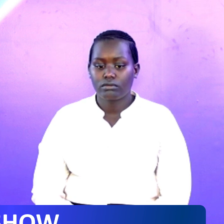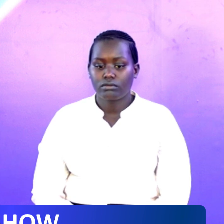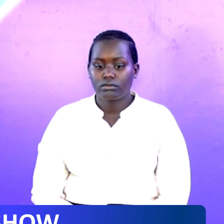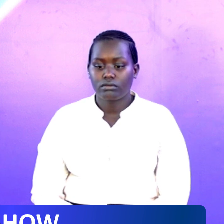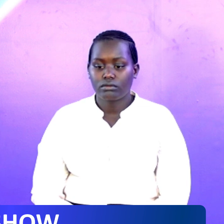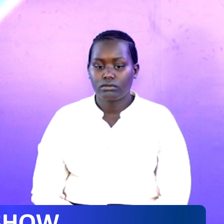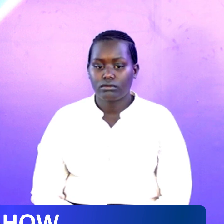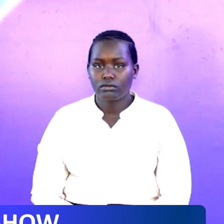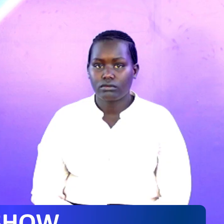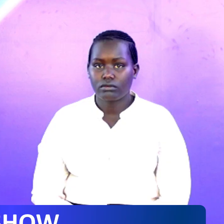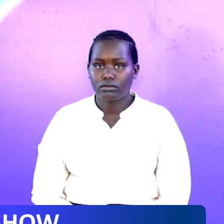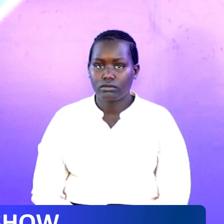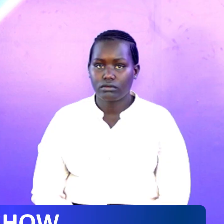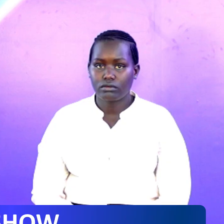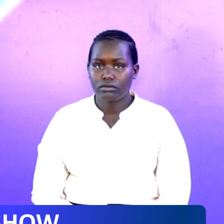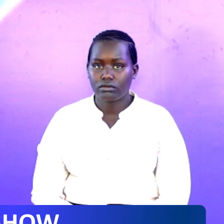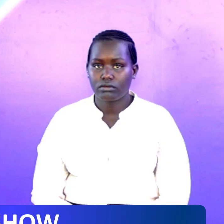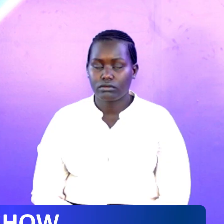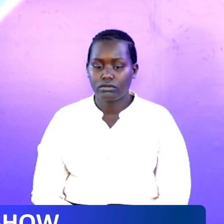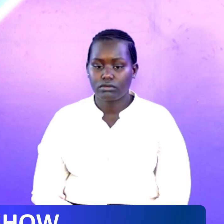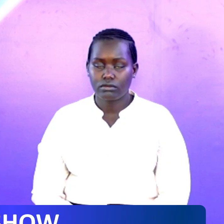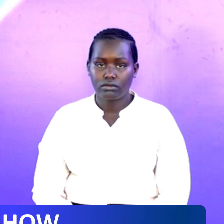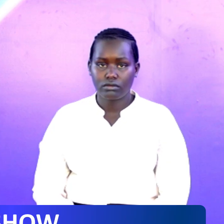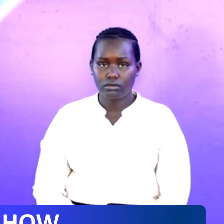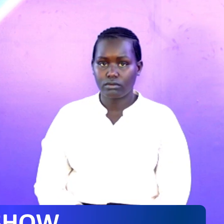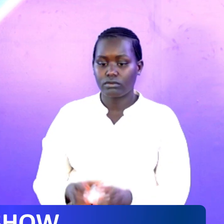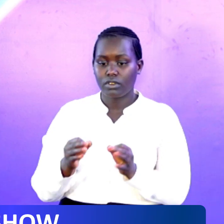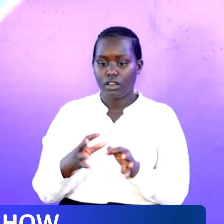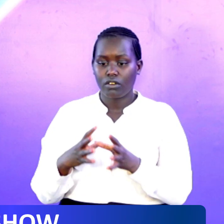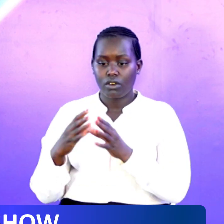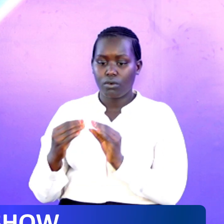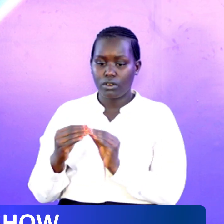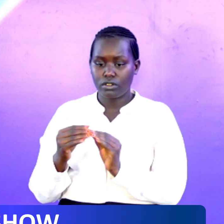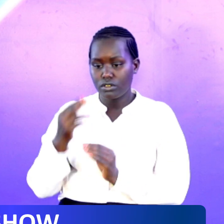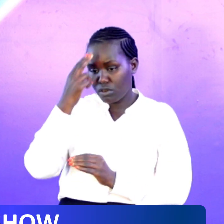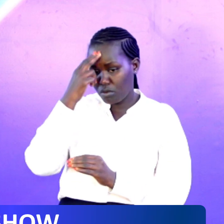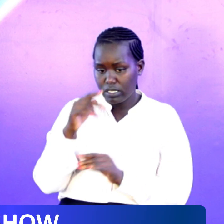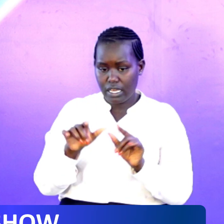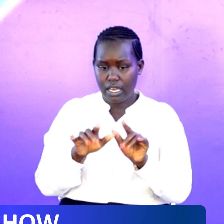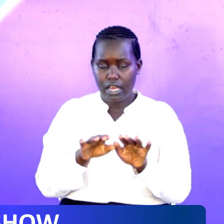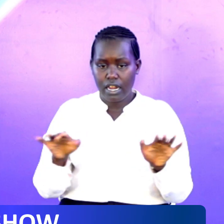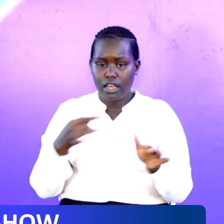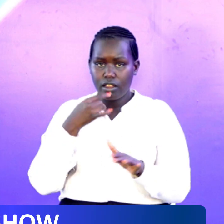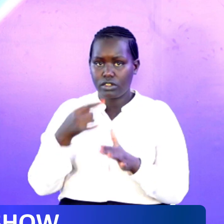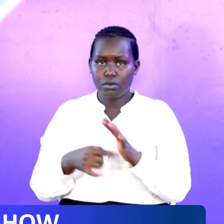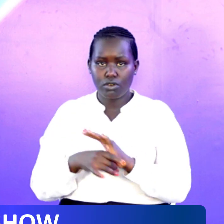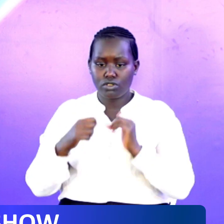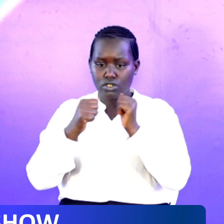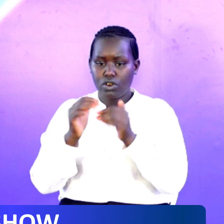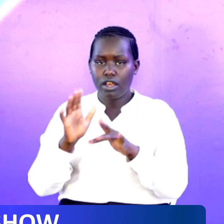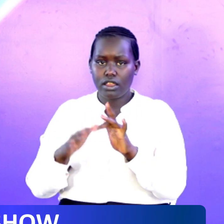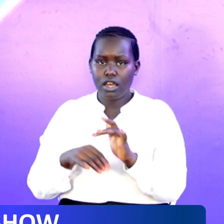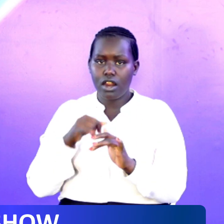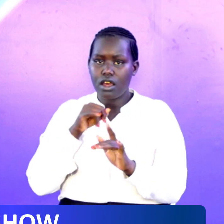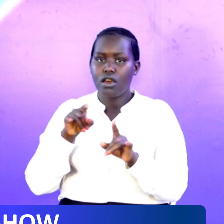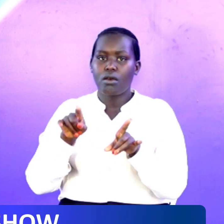that there was a kinship system. Do you know that in Maasai, if you go to Maasai land and you say you are stronger than your brother, Yeah. your father will tell this guy, take a stick,